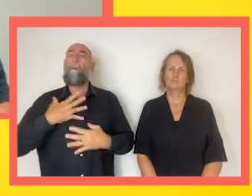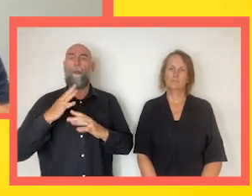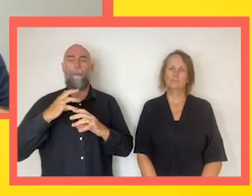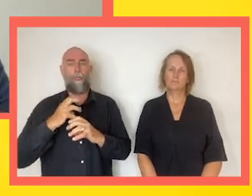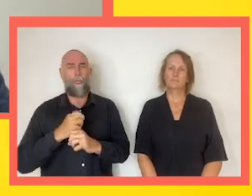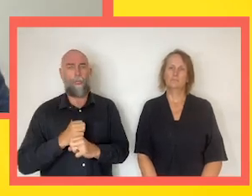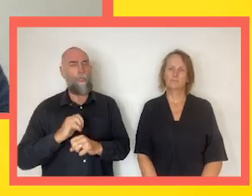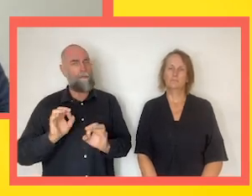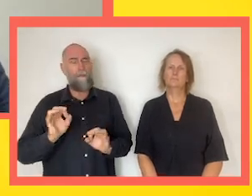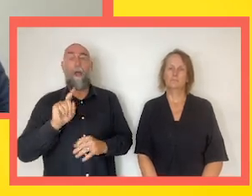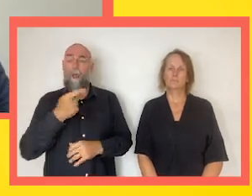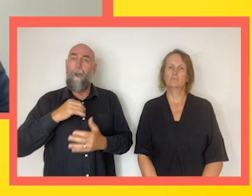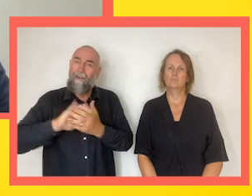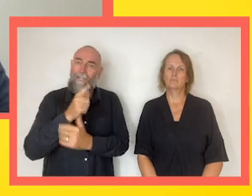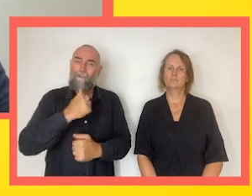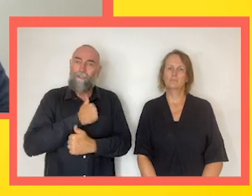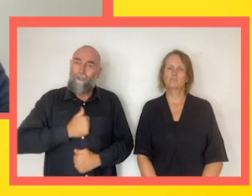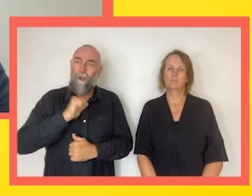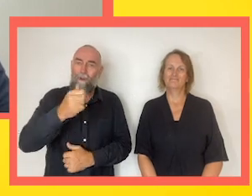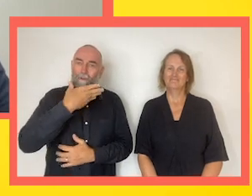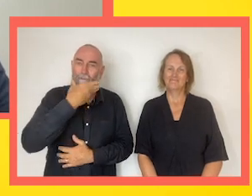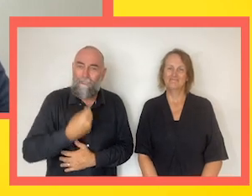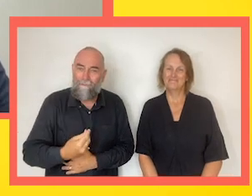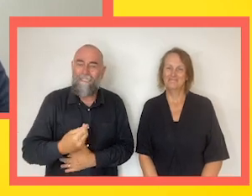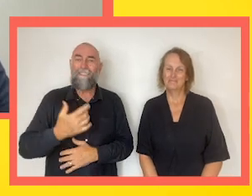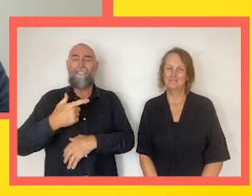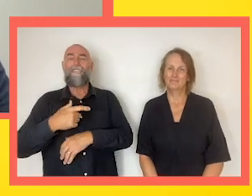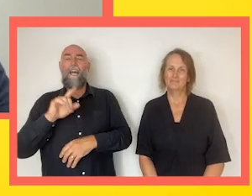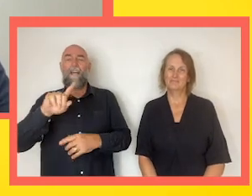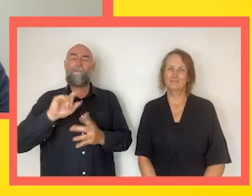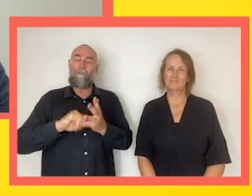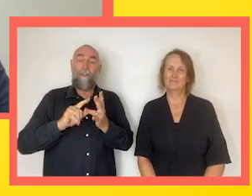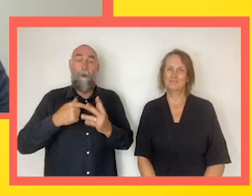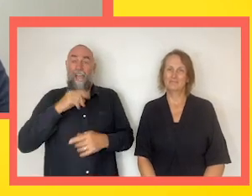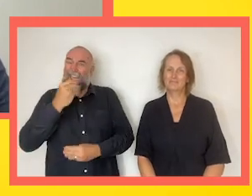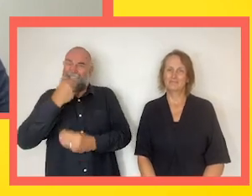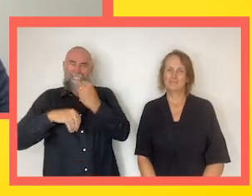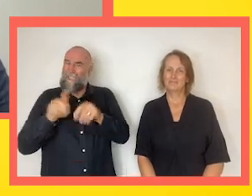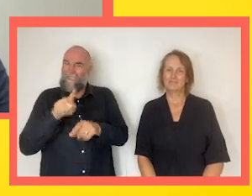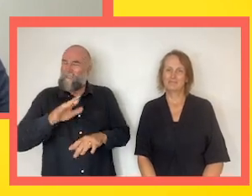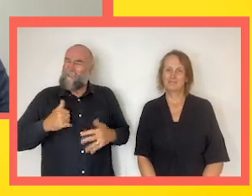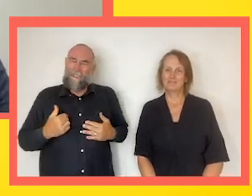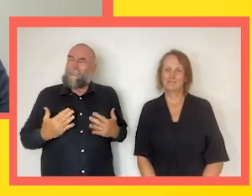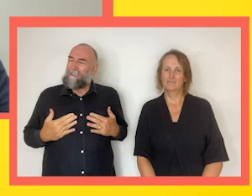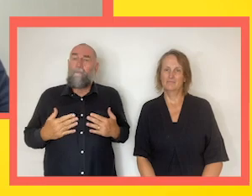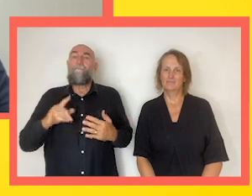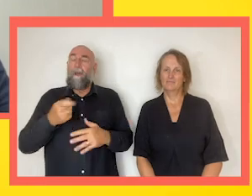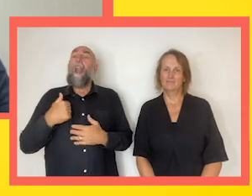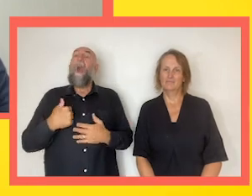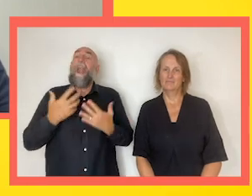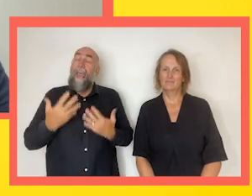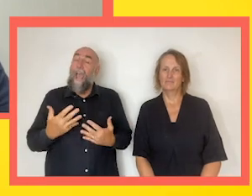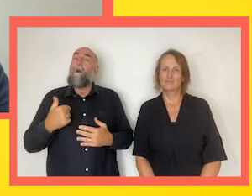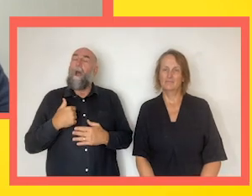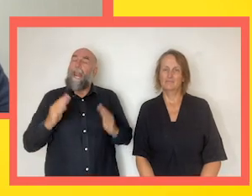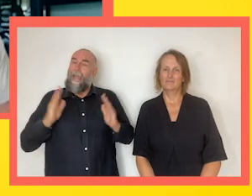bit. But I'm glad you had a Merry Christmas, and I can't be eating the same cake that I used to be, so I held back on